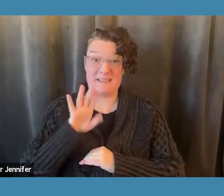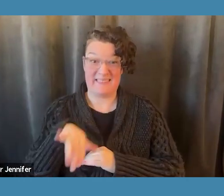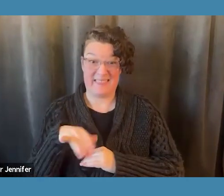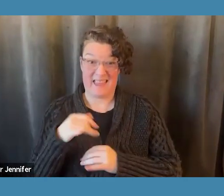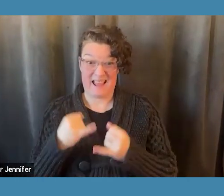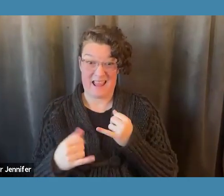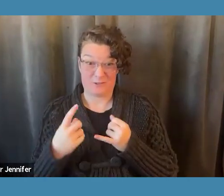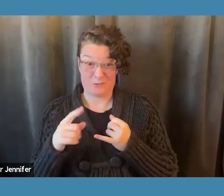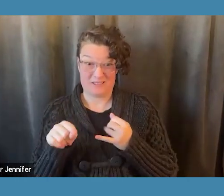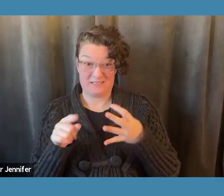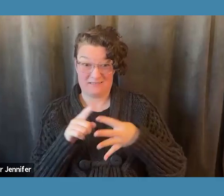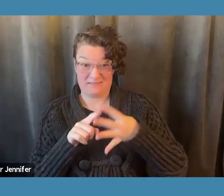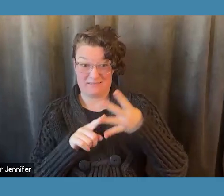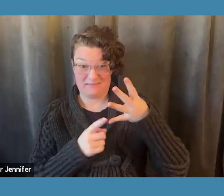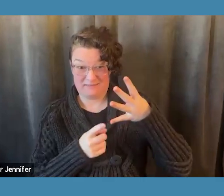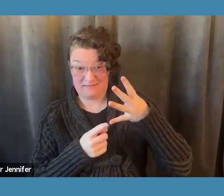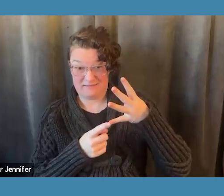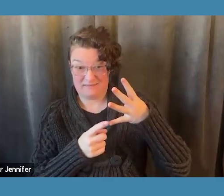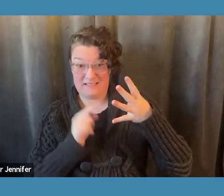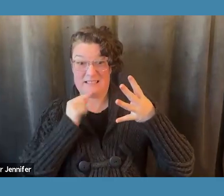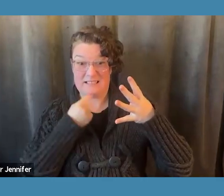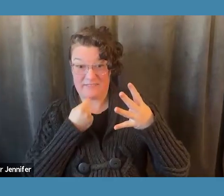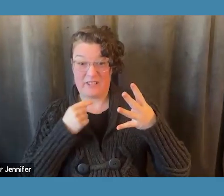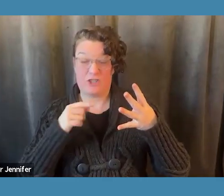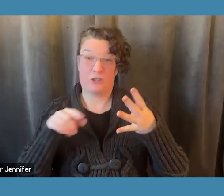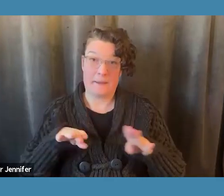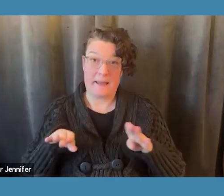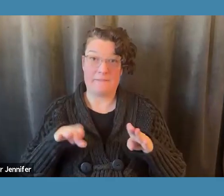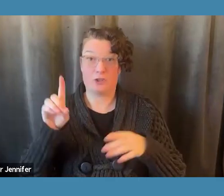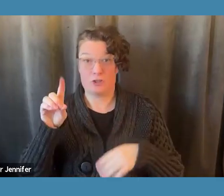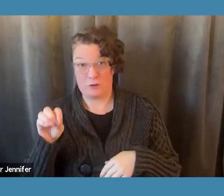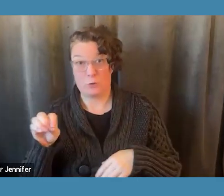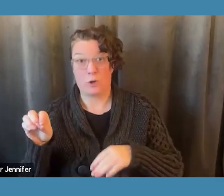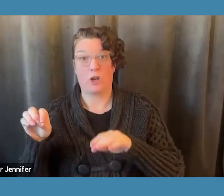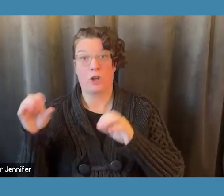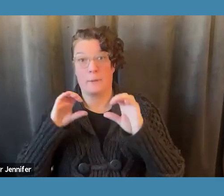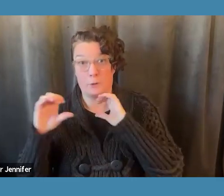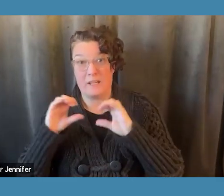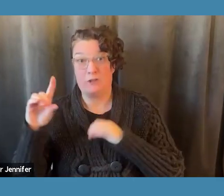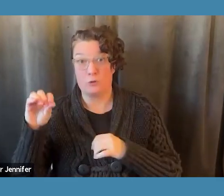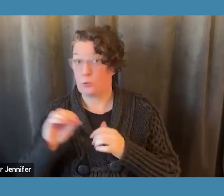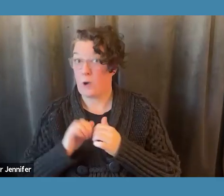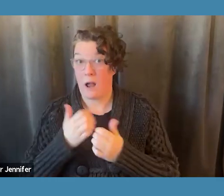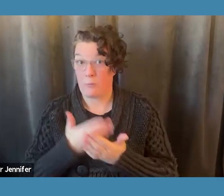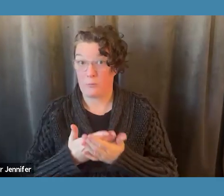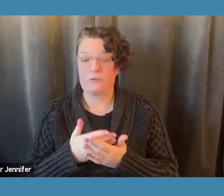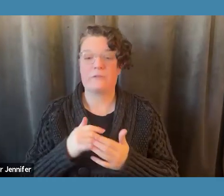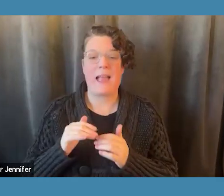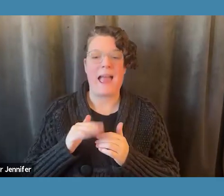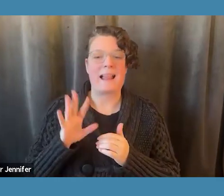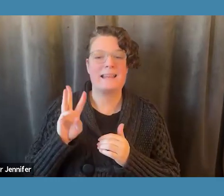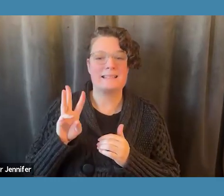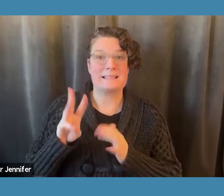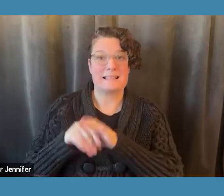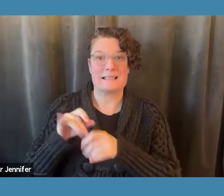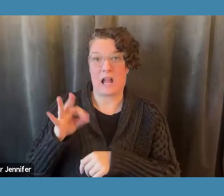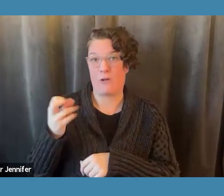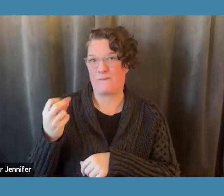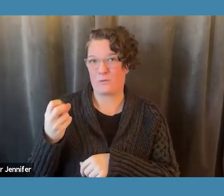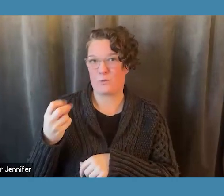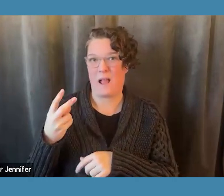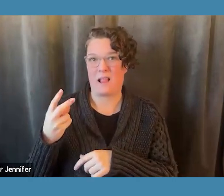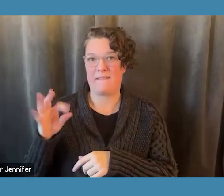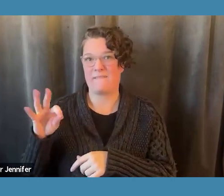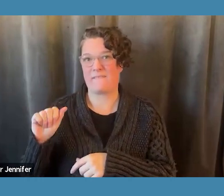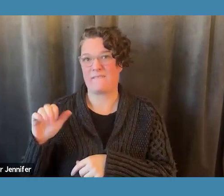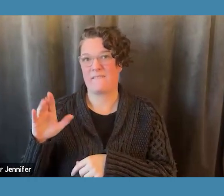the severe communication disorder and severe behavior disorder, by meeting at least 6 of the 12 factors that the rule